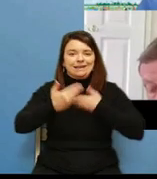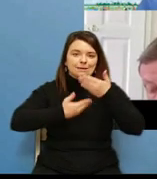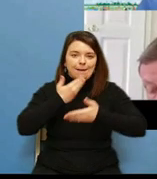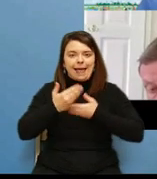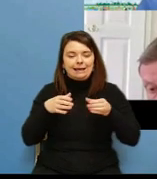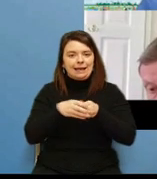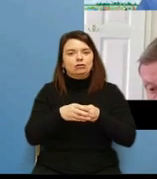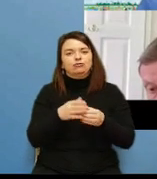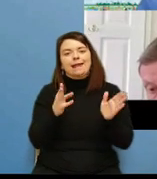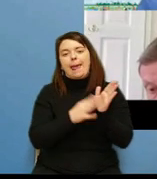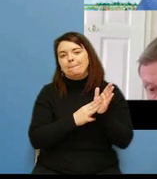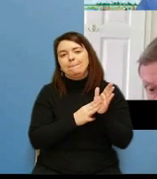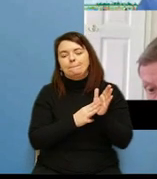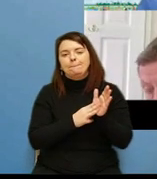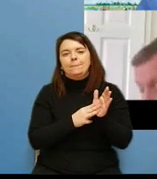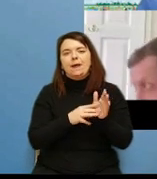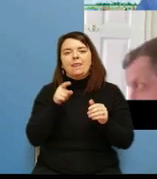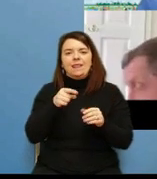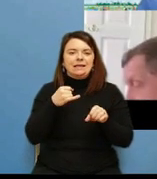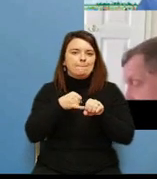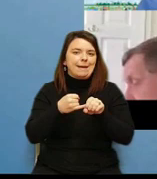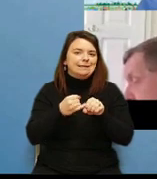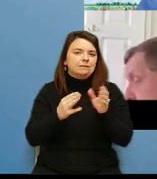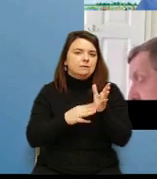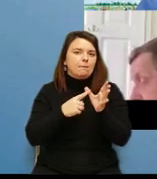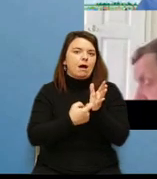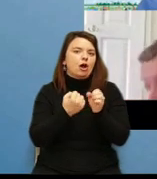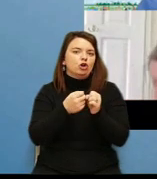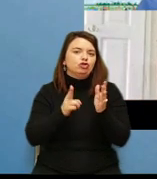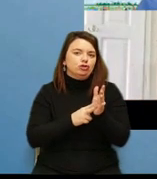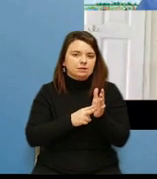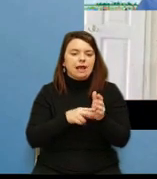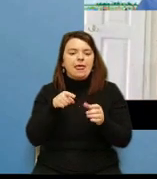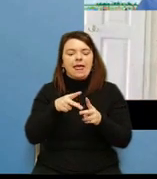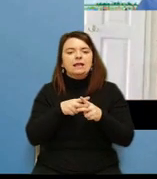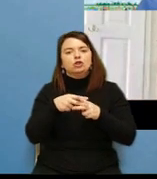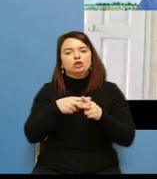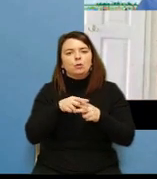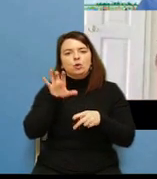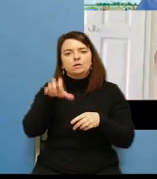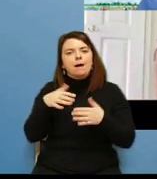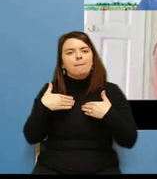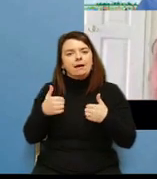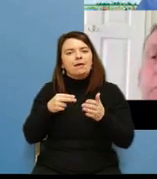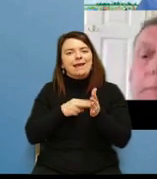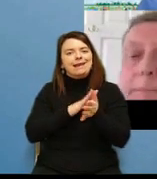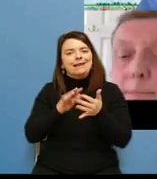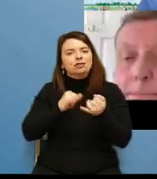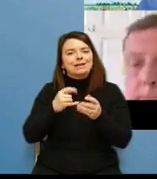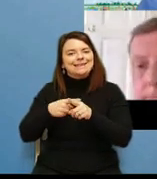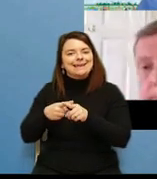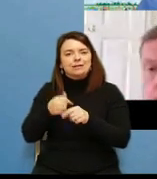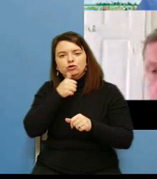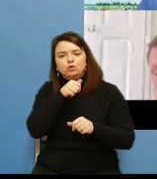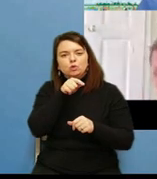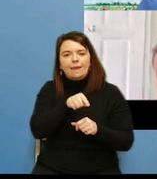So section 2.4, explain category M, which is the medicines margin, which is the tool that the Department of